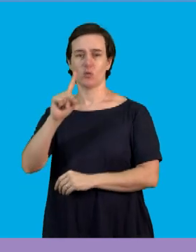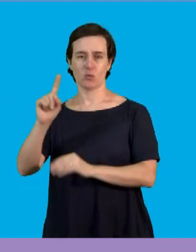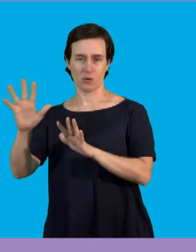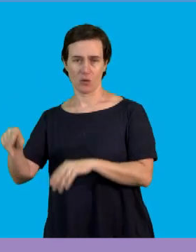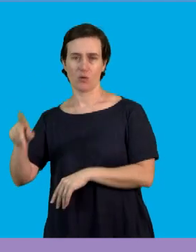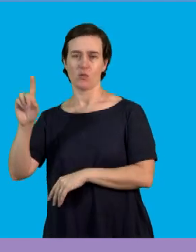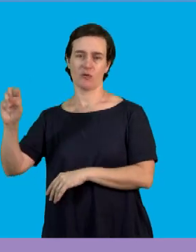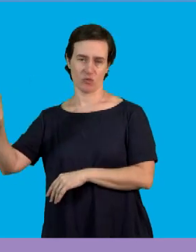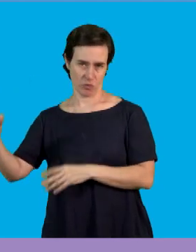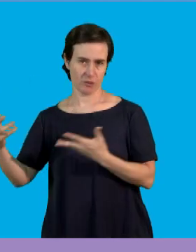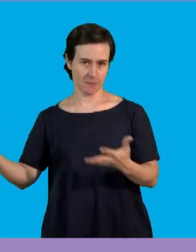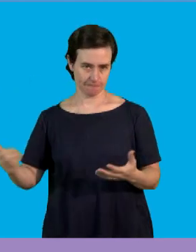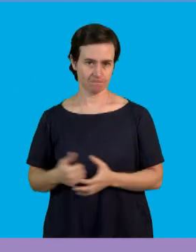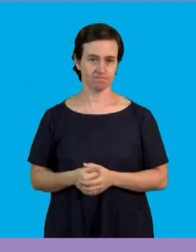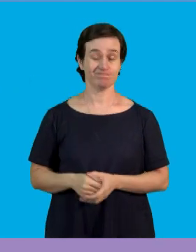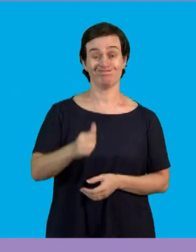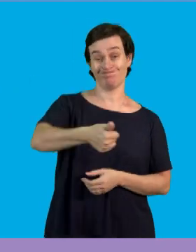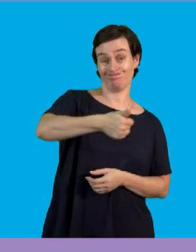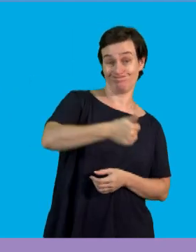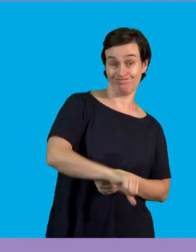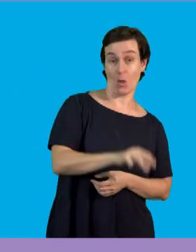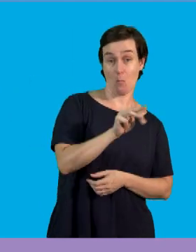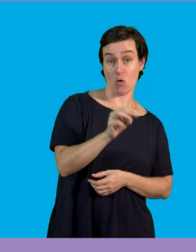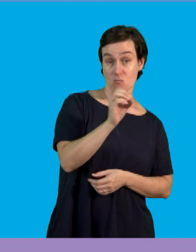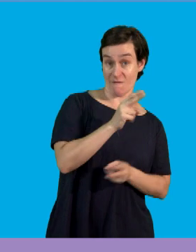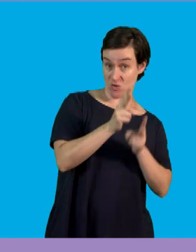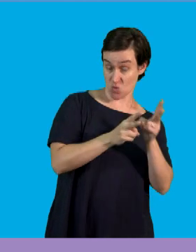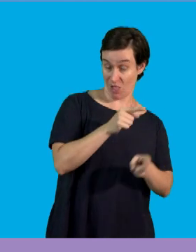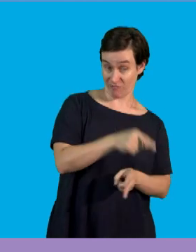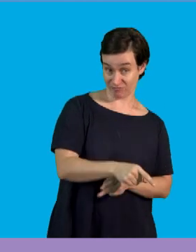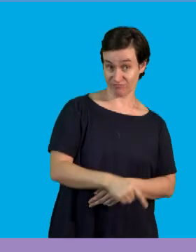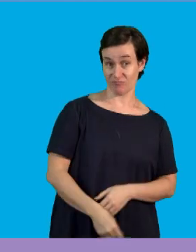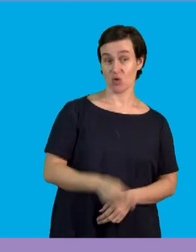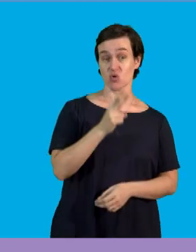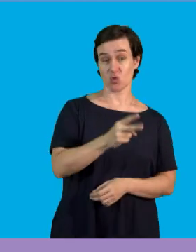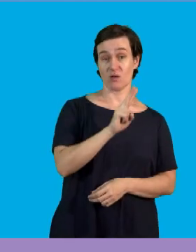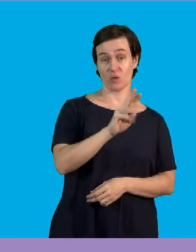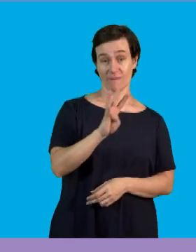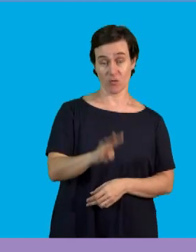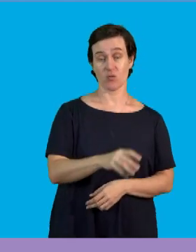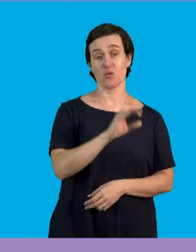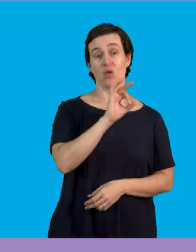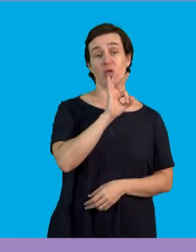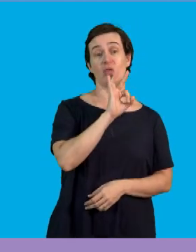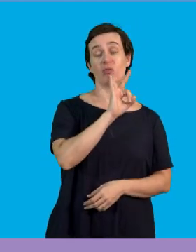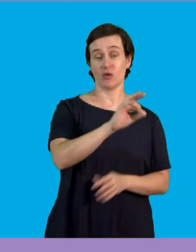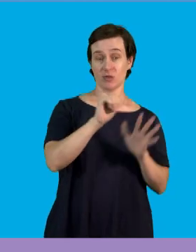and 120. And then we have the multiples of 12, which are 12, 24,